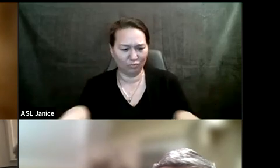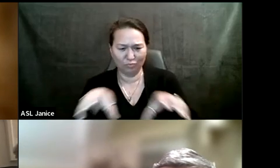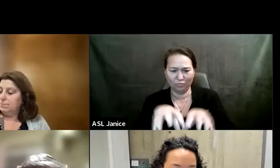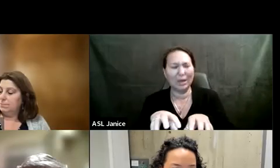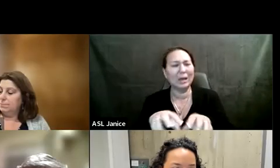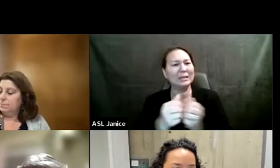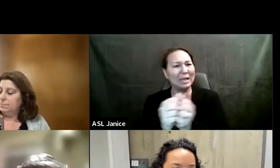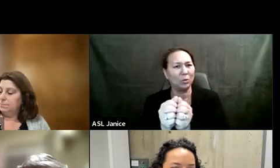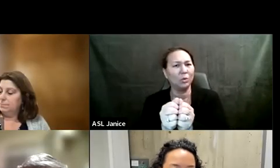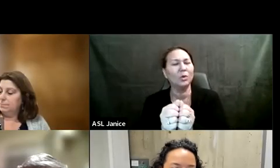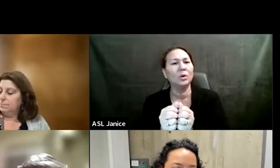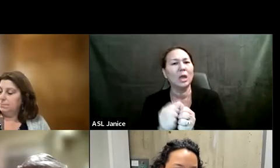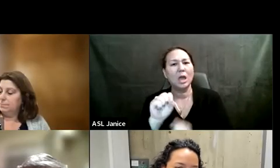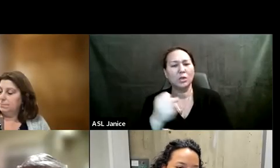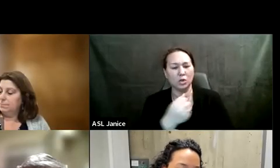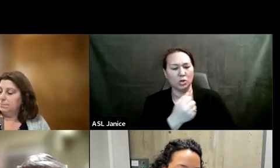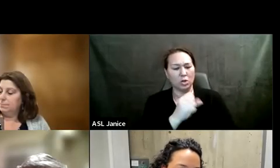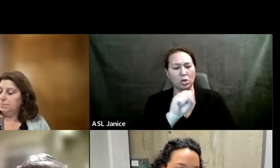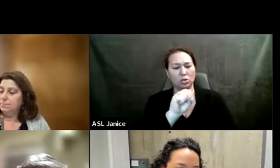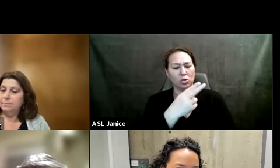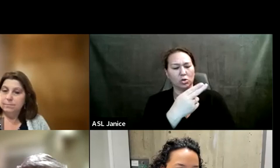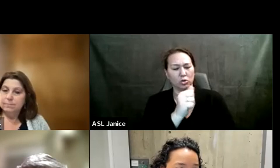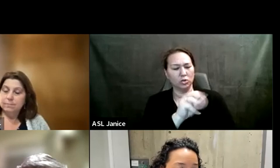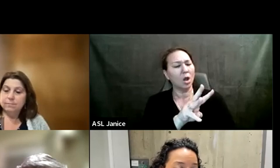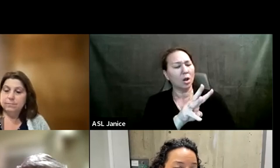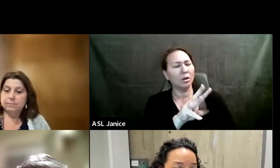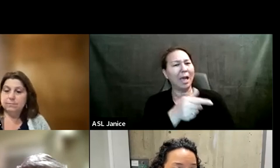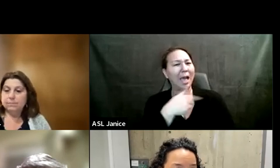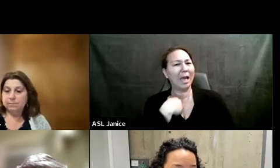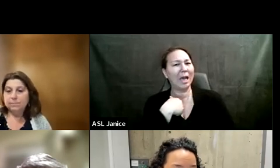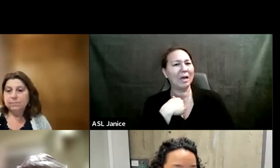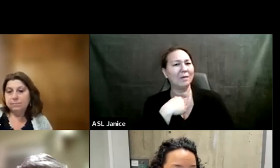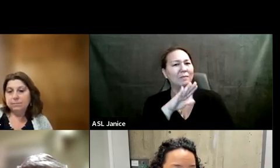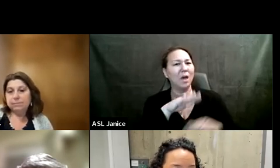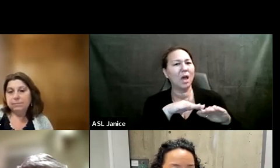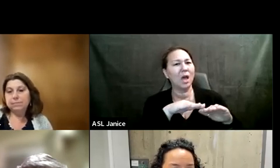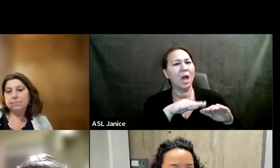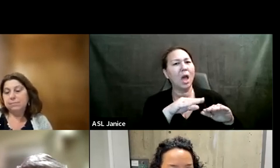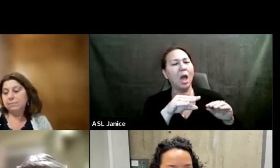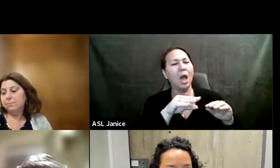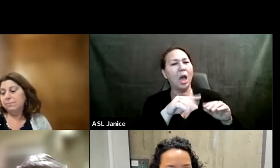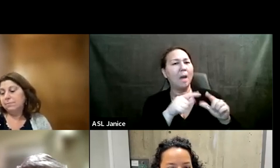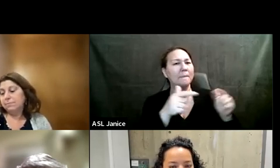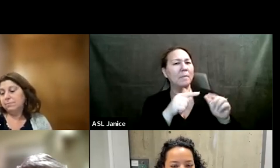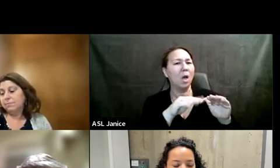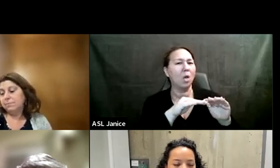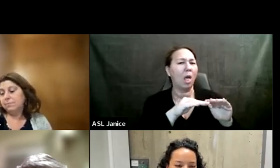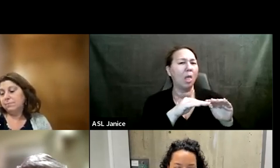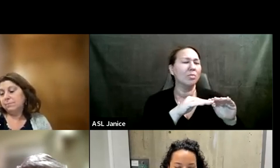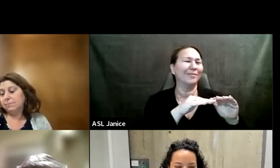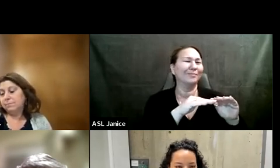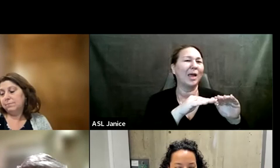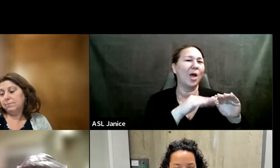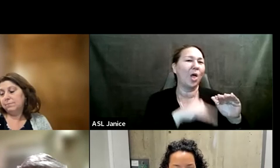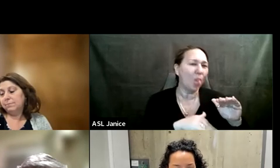actually has a much lower threshold for programming because of the size of their school. And so combining them